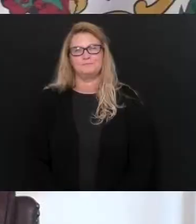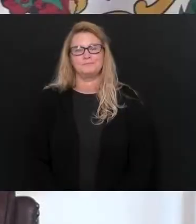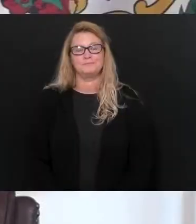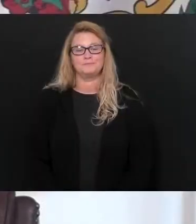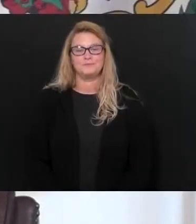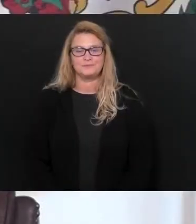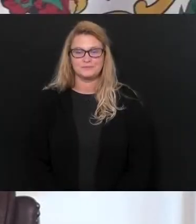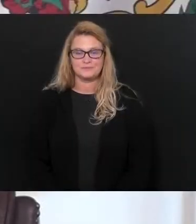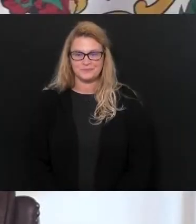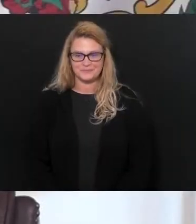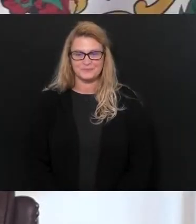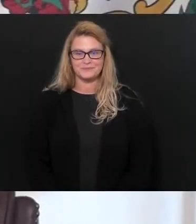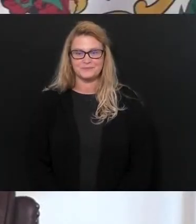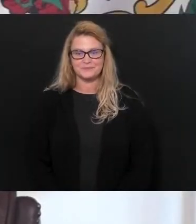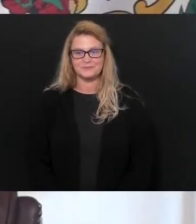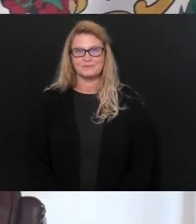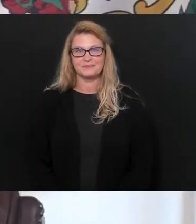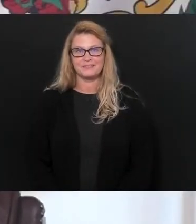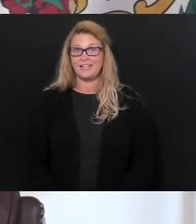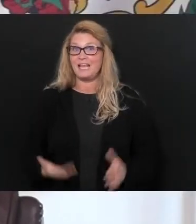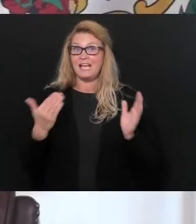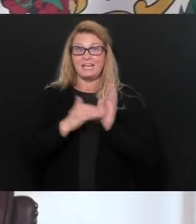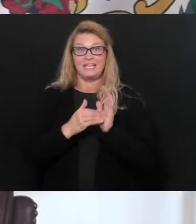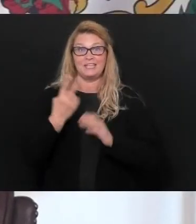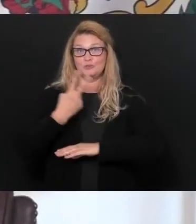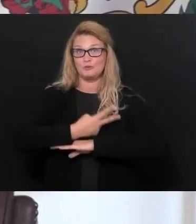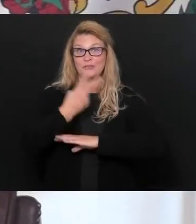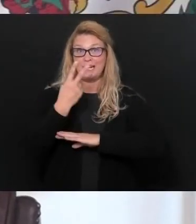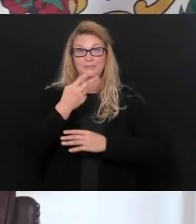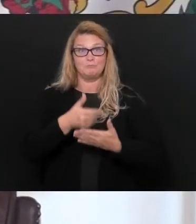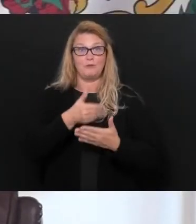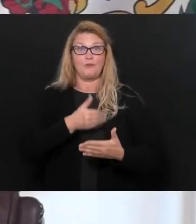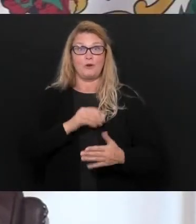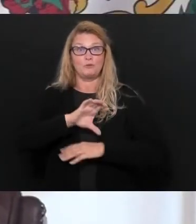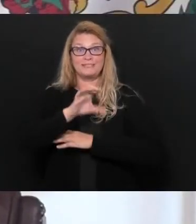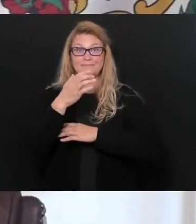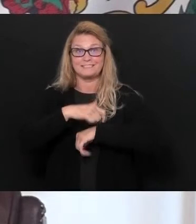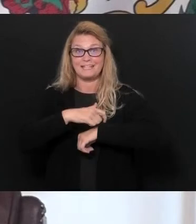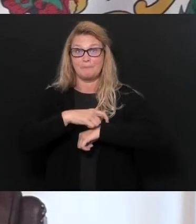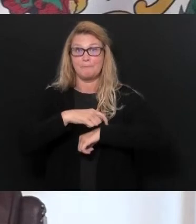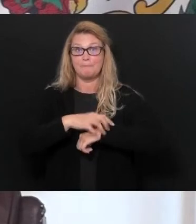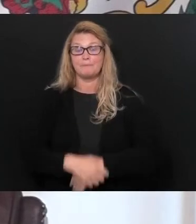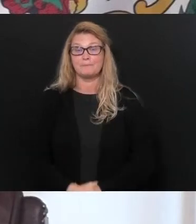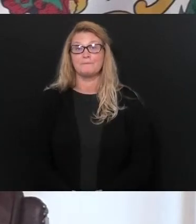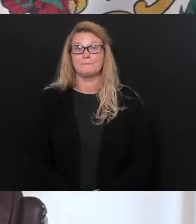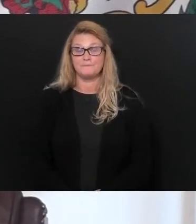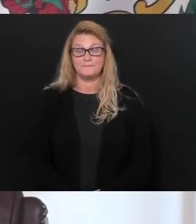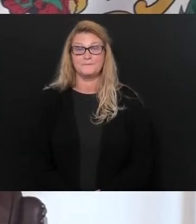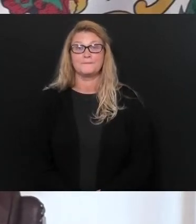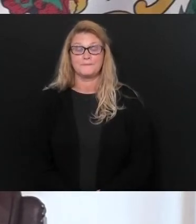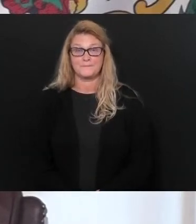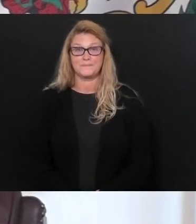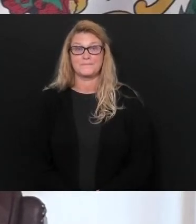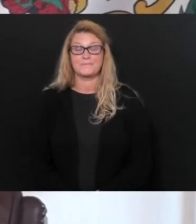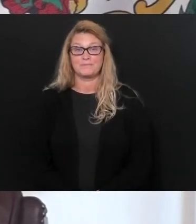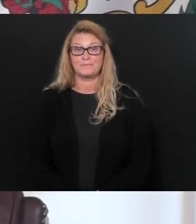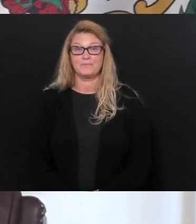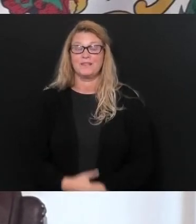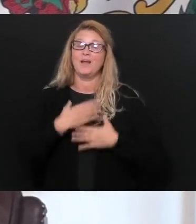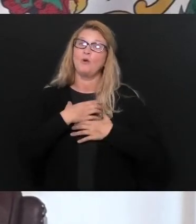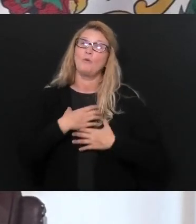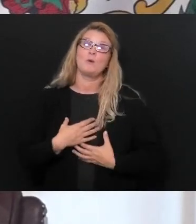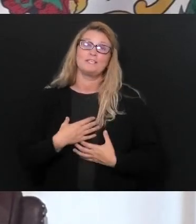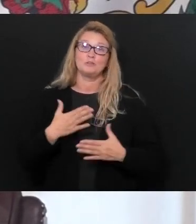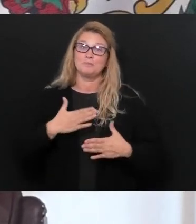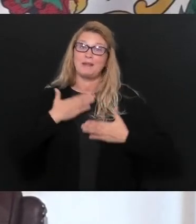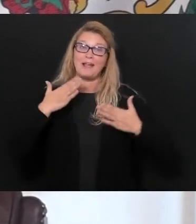Well, again, everyone, we're 2 days before Christmas, and I wish you absolutely the merriest